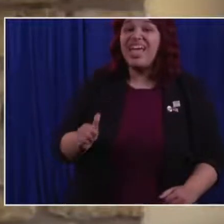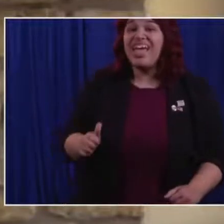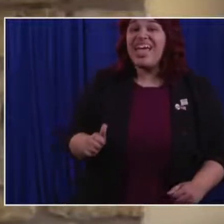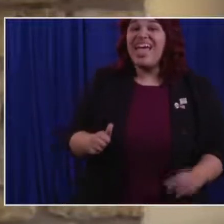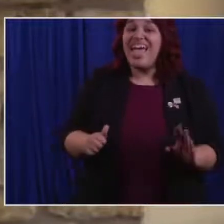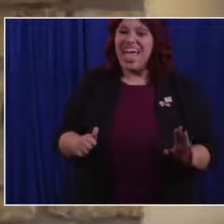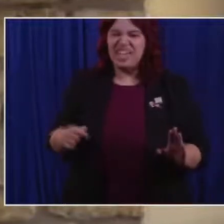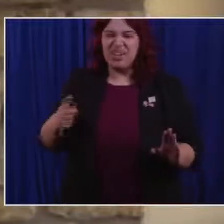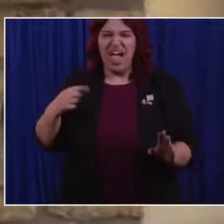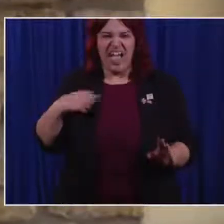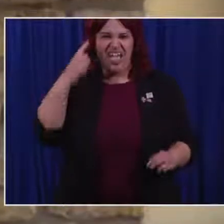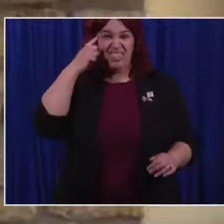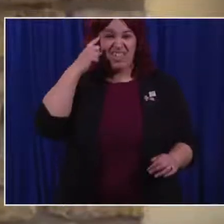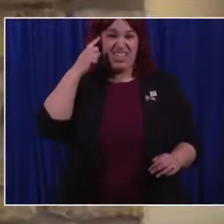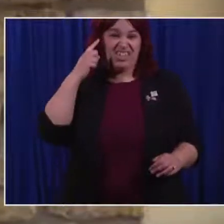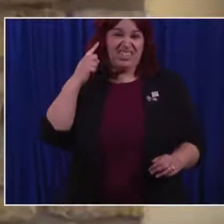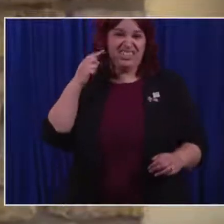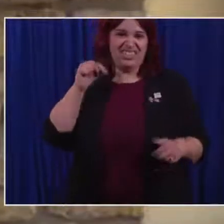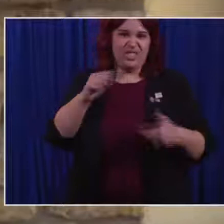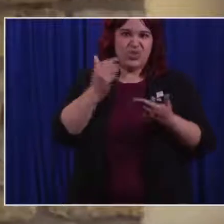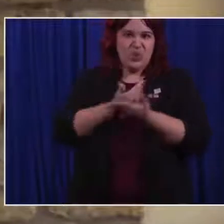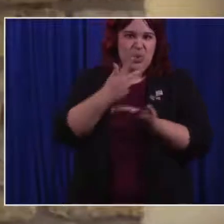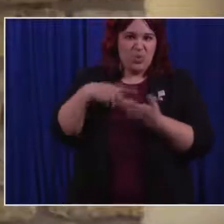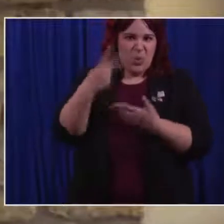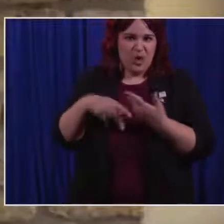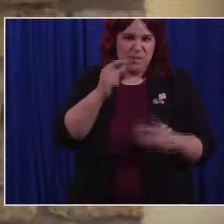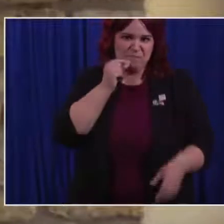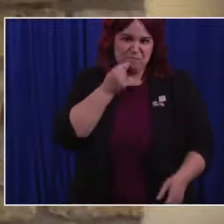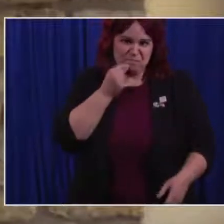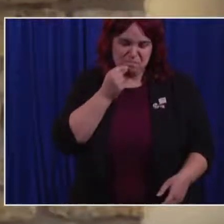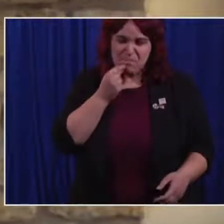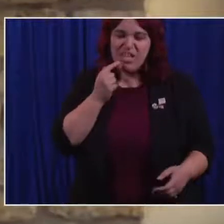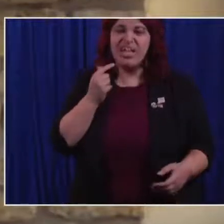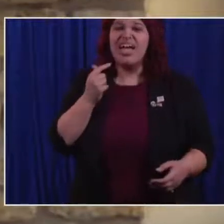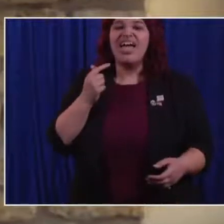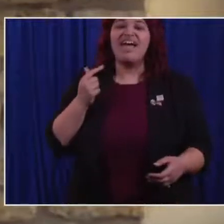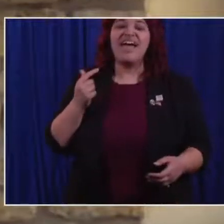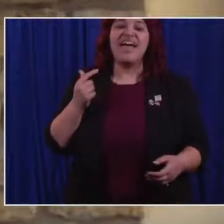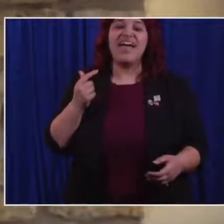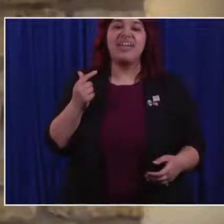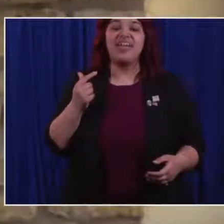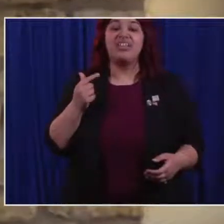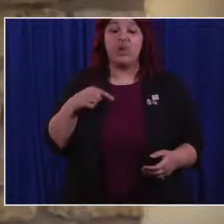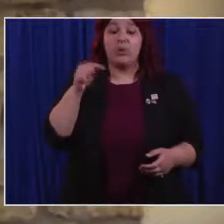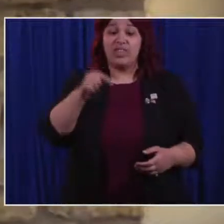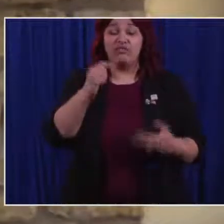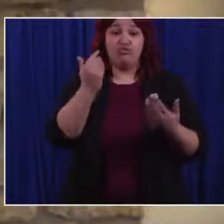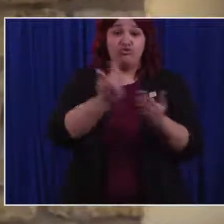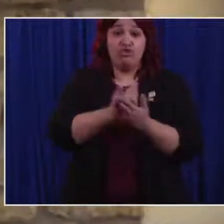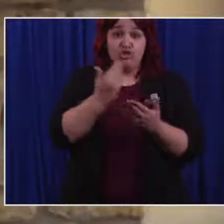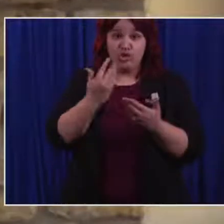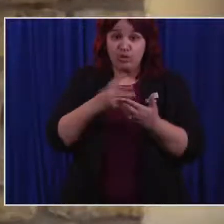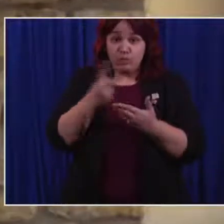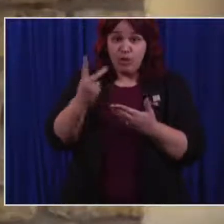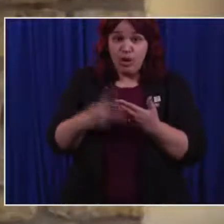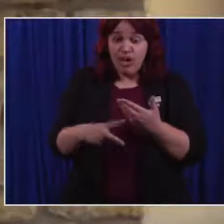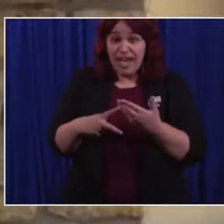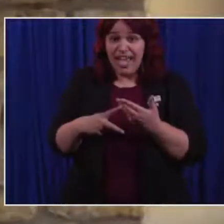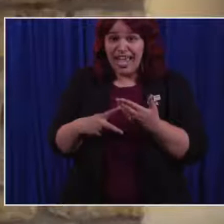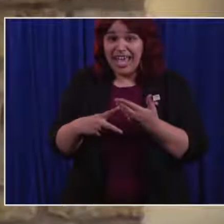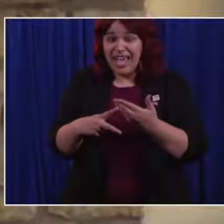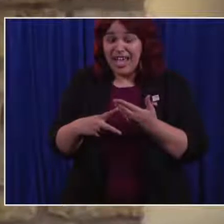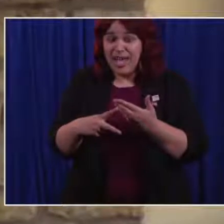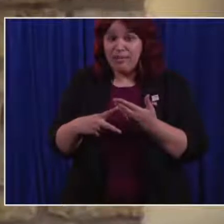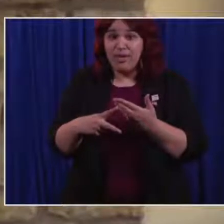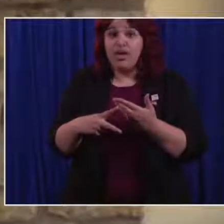very innovative, and it's the right thing to do, effort. And that means that nursing homes and assisted living, as they move